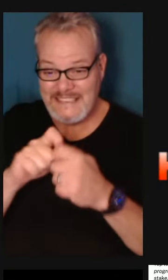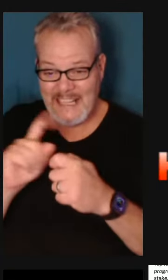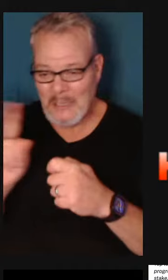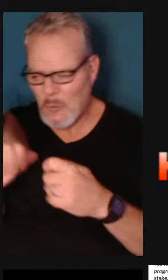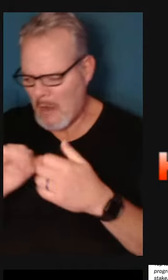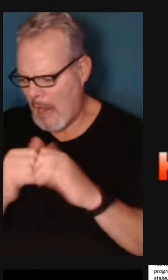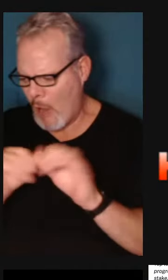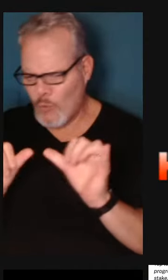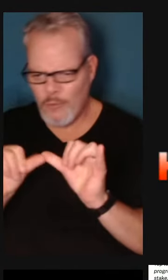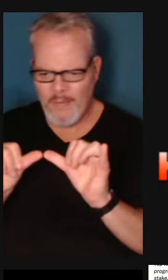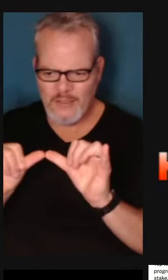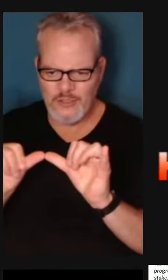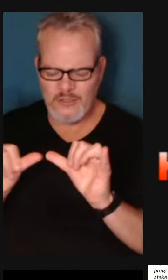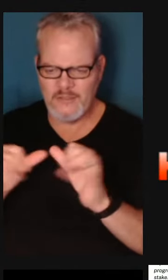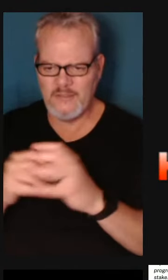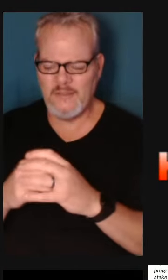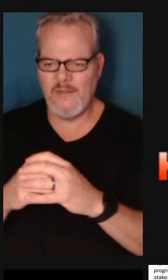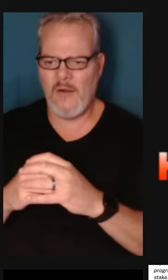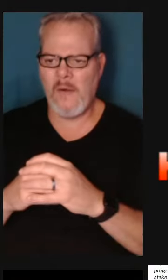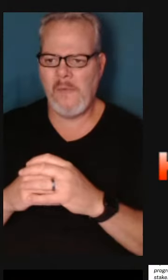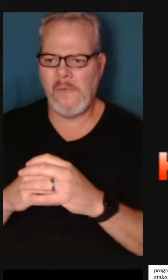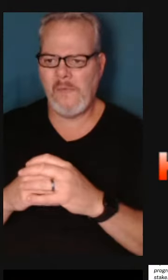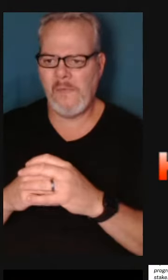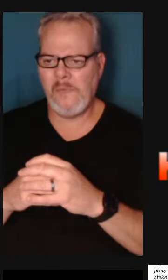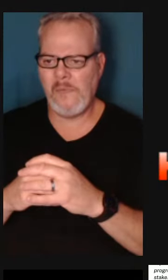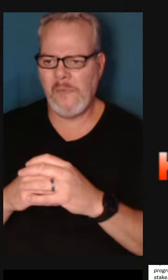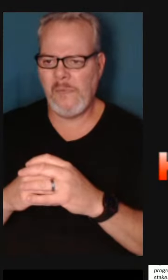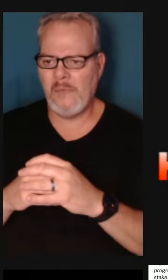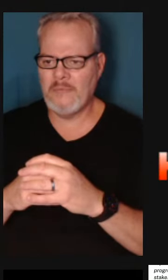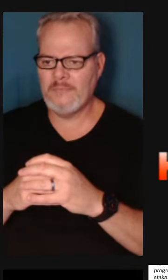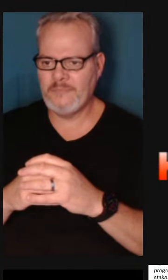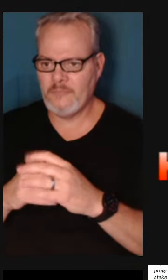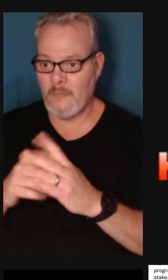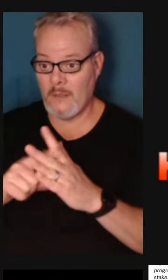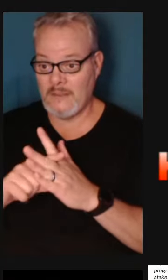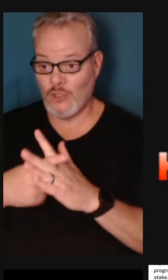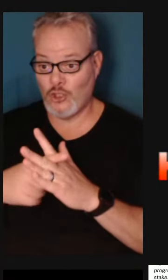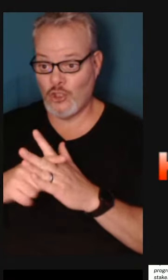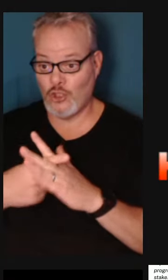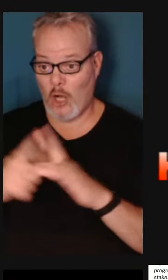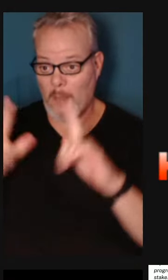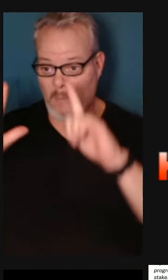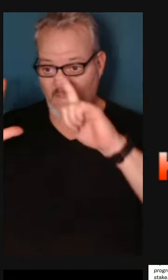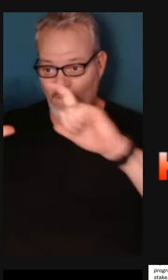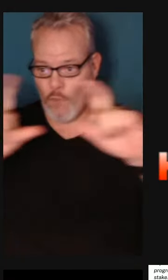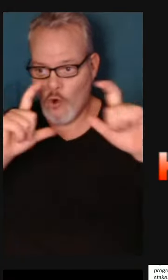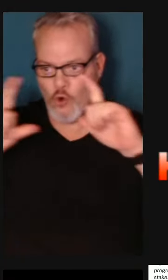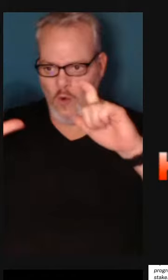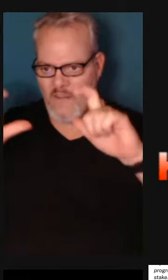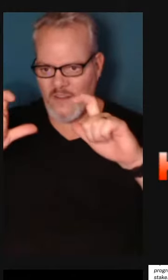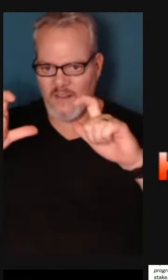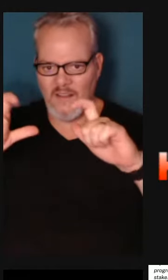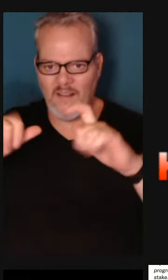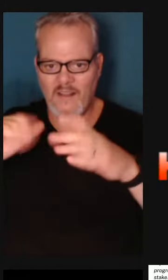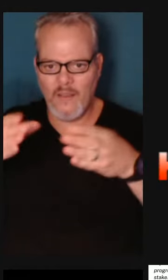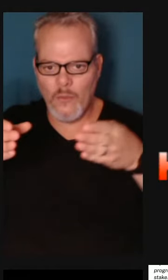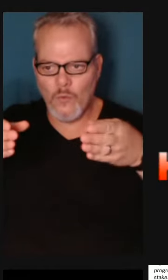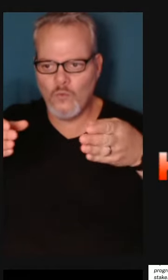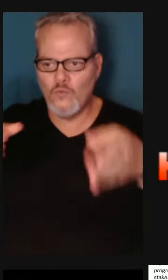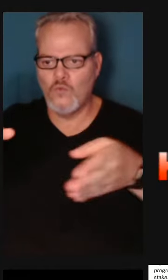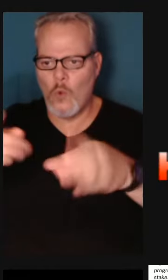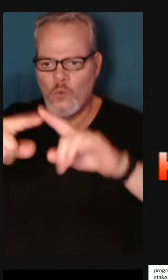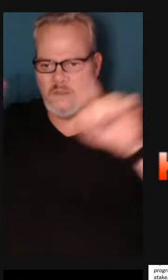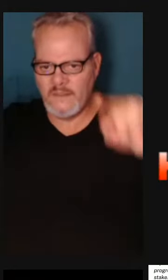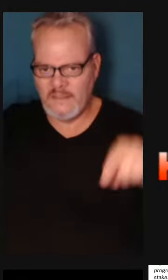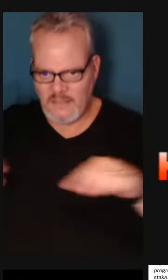right? Right. So they began by photographing the burial of a road sign. By the end of episode 21,